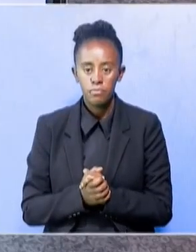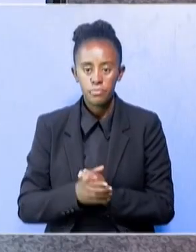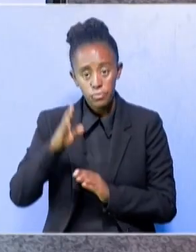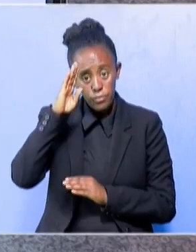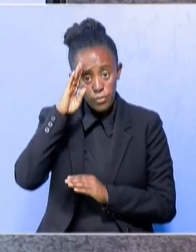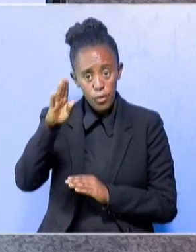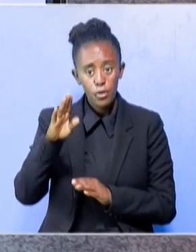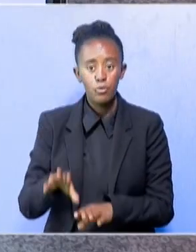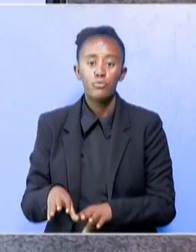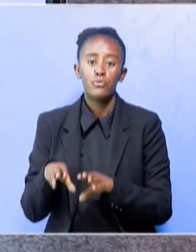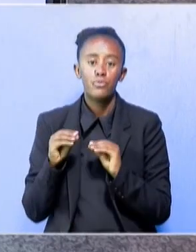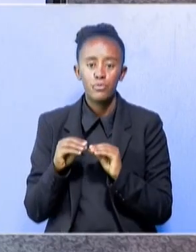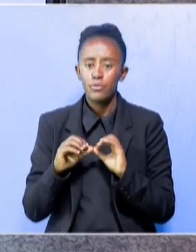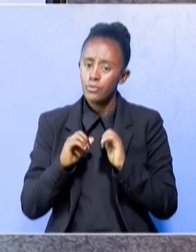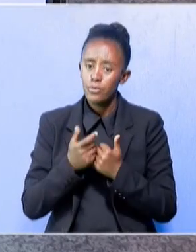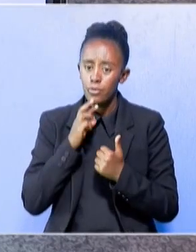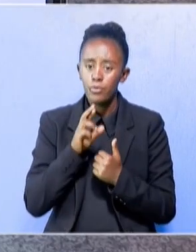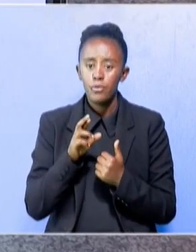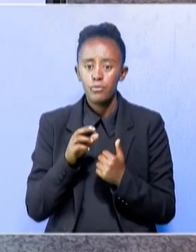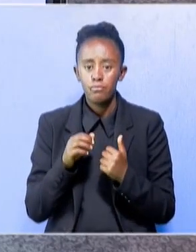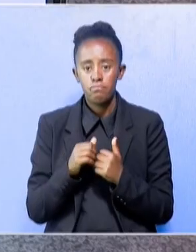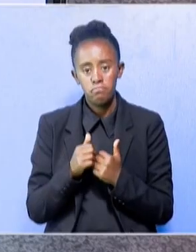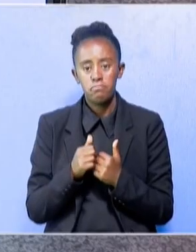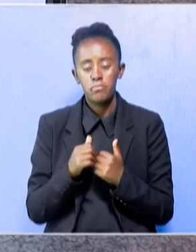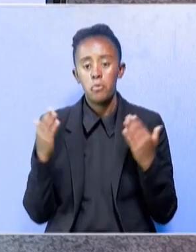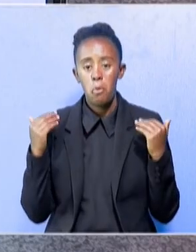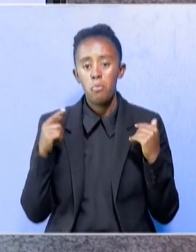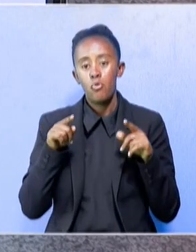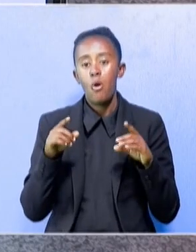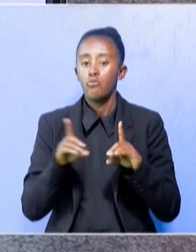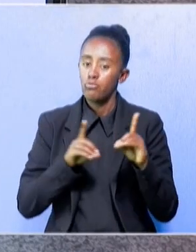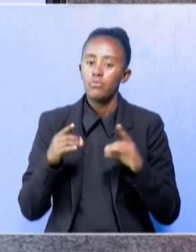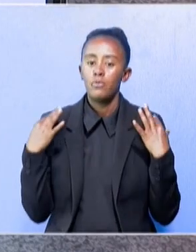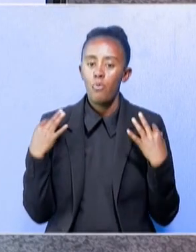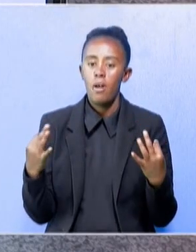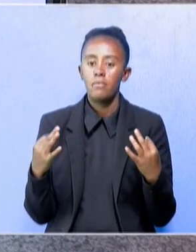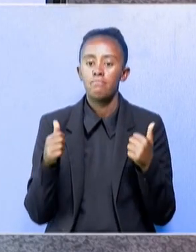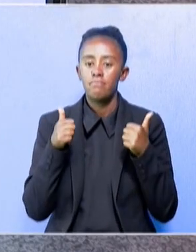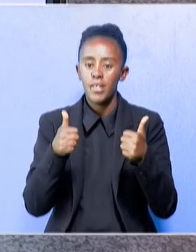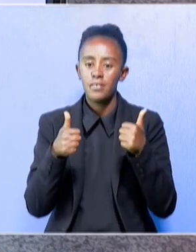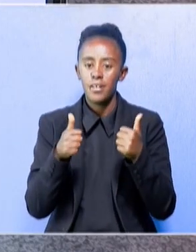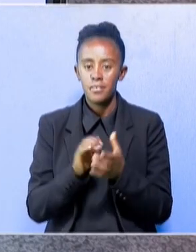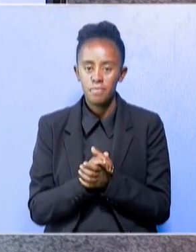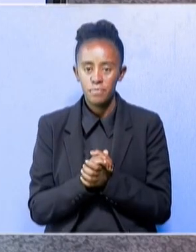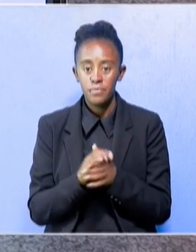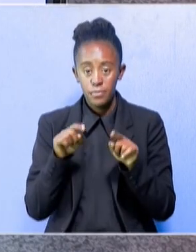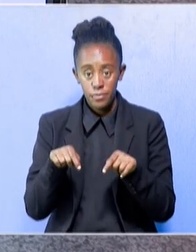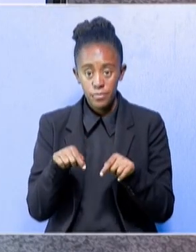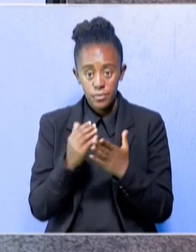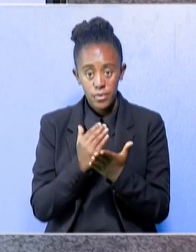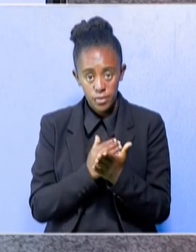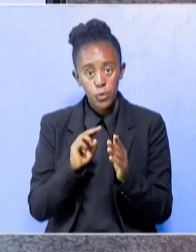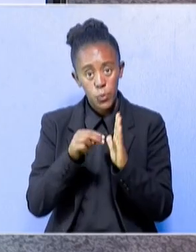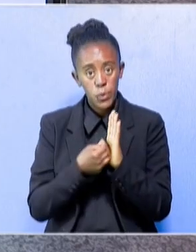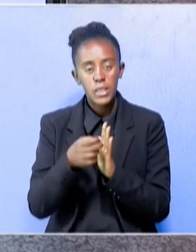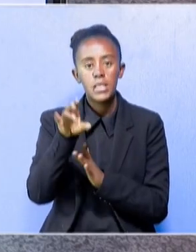Hello students, how have you been? I hope you are doing well. That's great. Our lesson topic for today, that is Unit